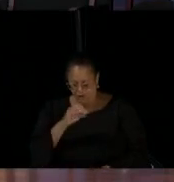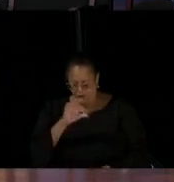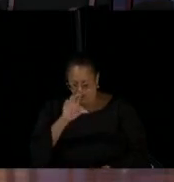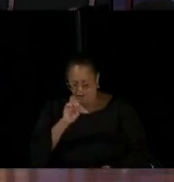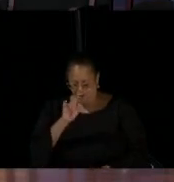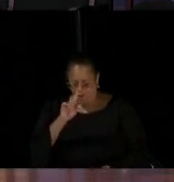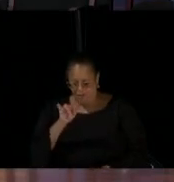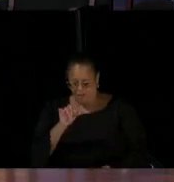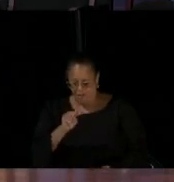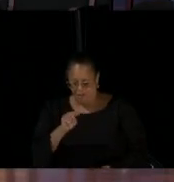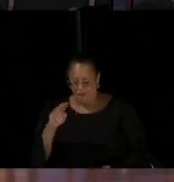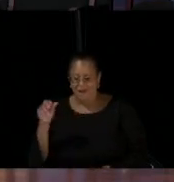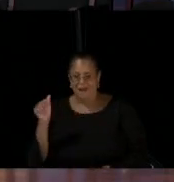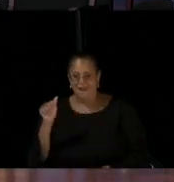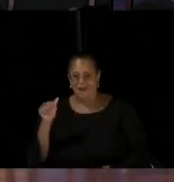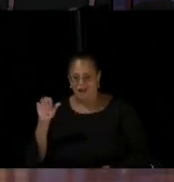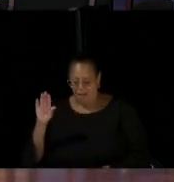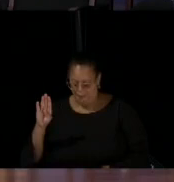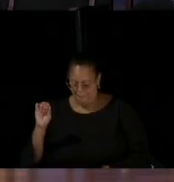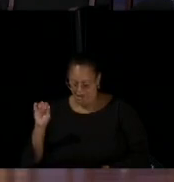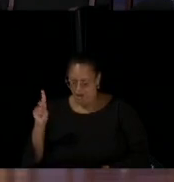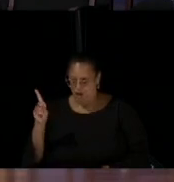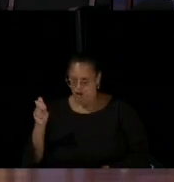Jocelyn Annette Baker.